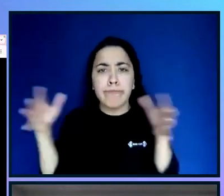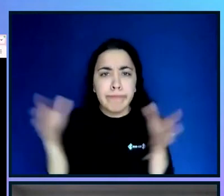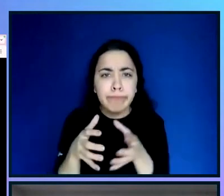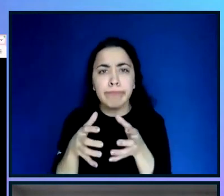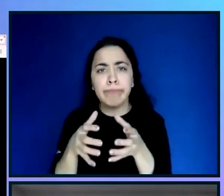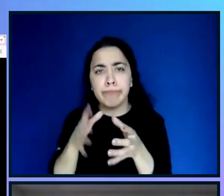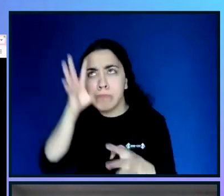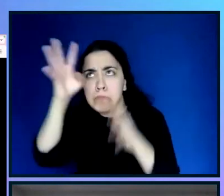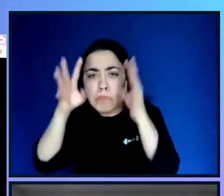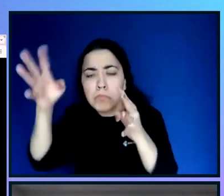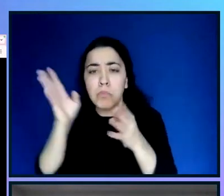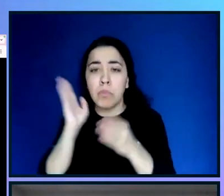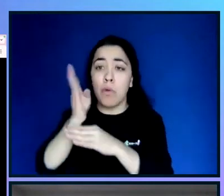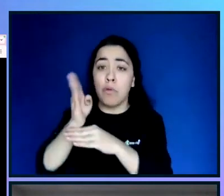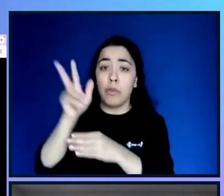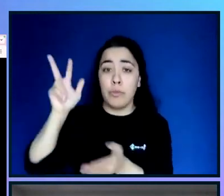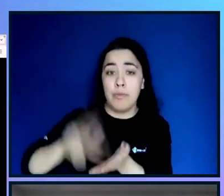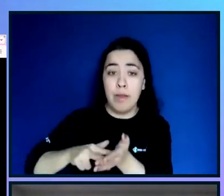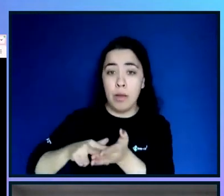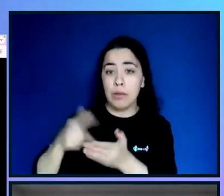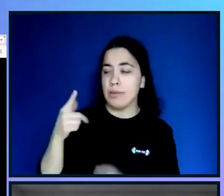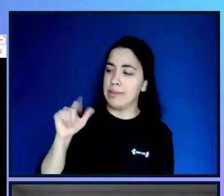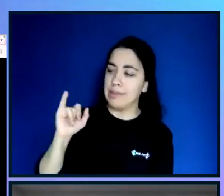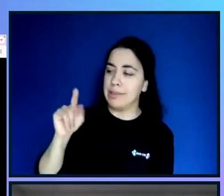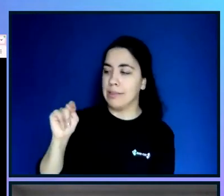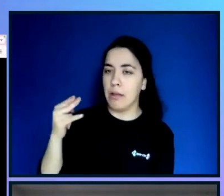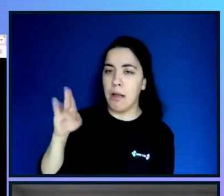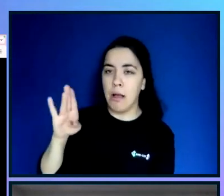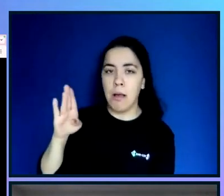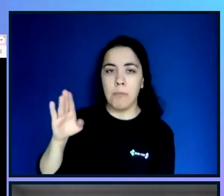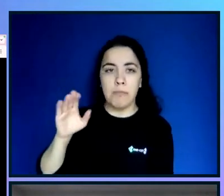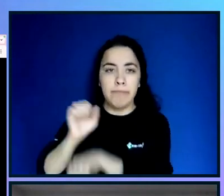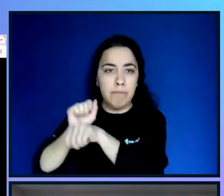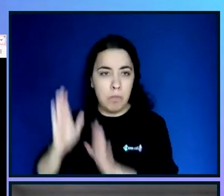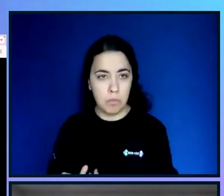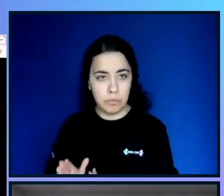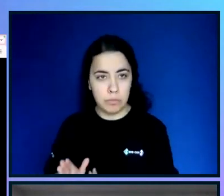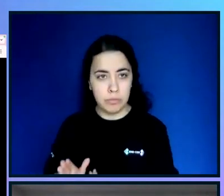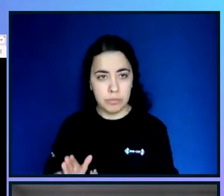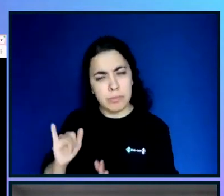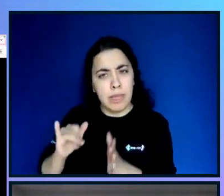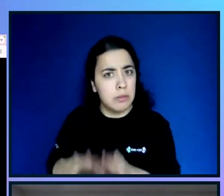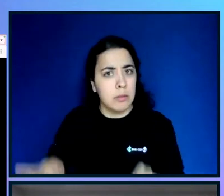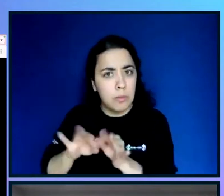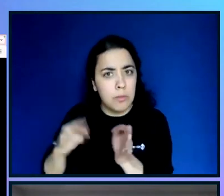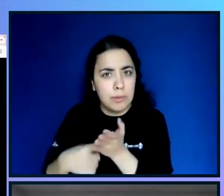employees, which is important as we talk about scaling education and some of the things we had to consider.